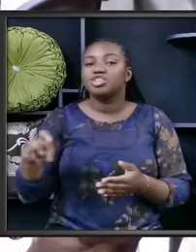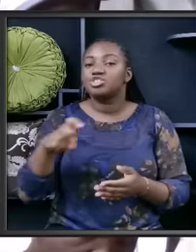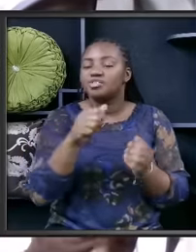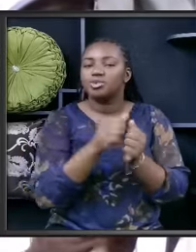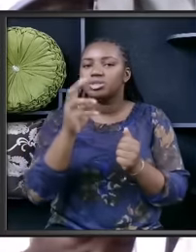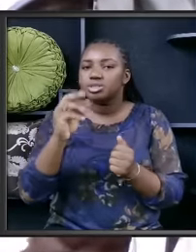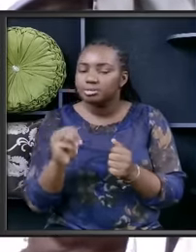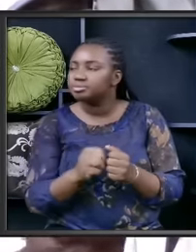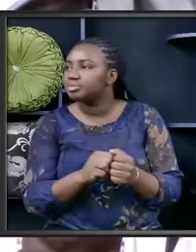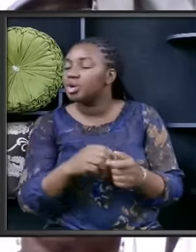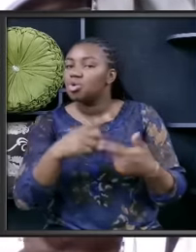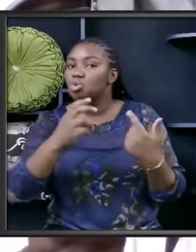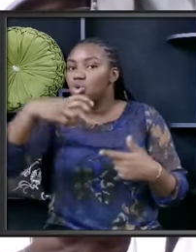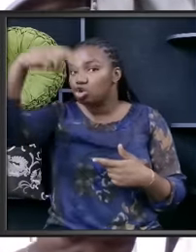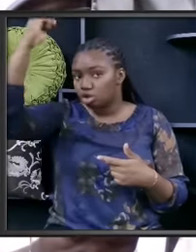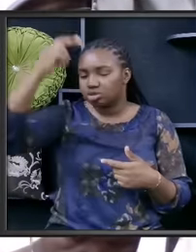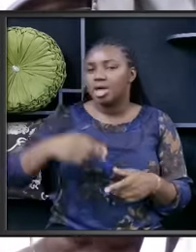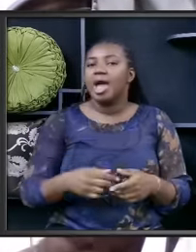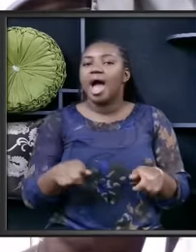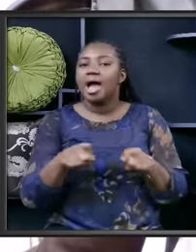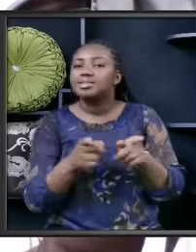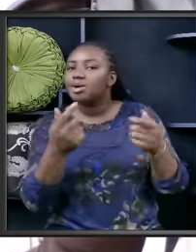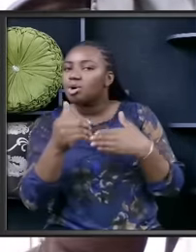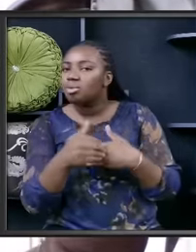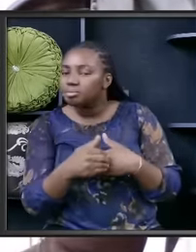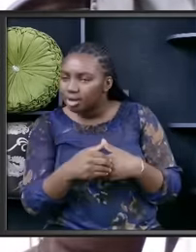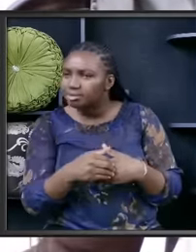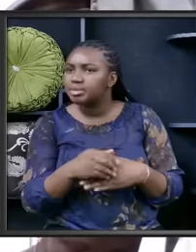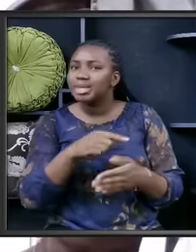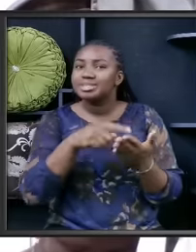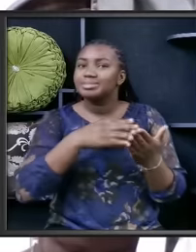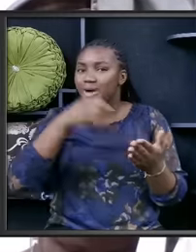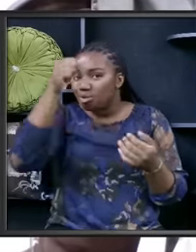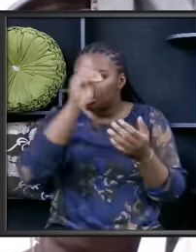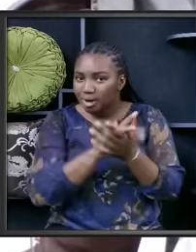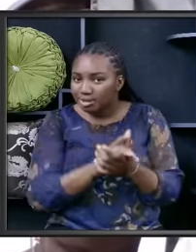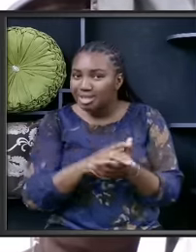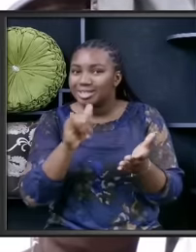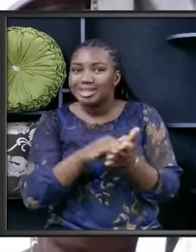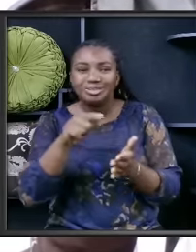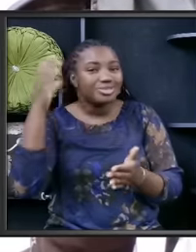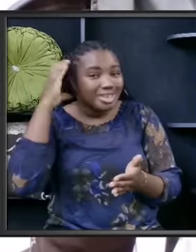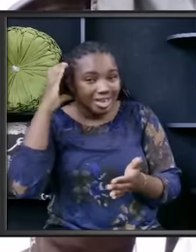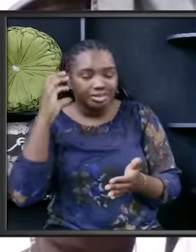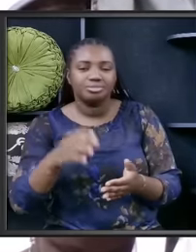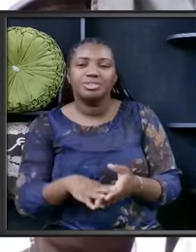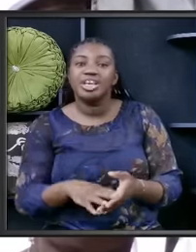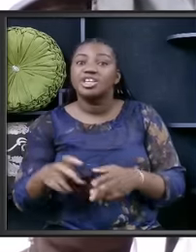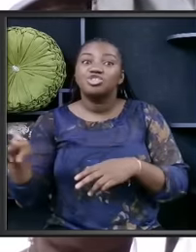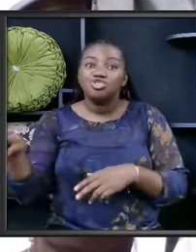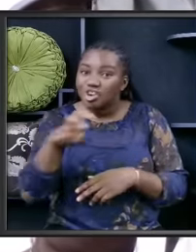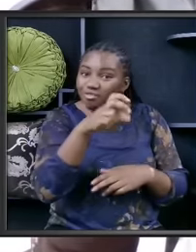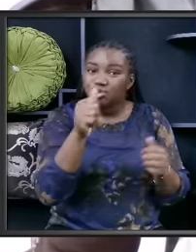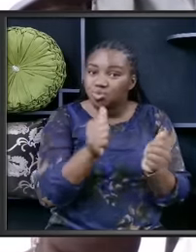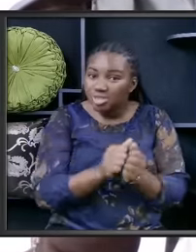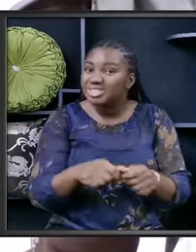go north. Then they come back. Then this my husband, well now they here. So now he travel with the